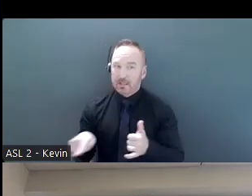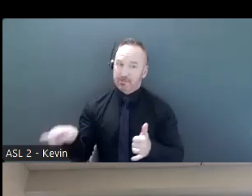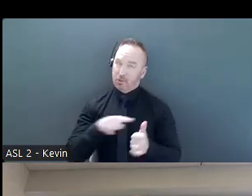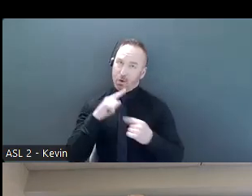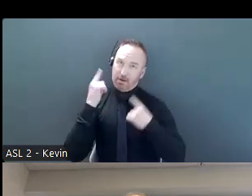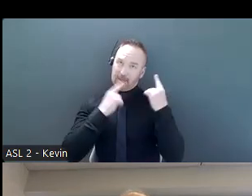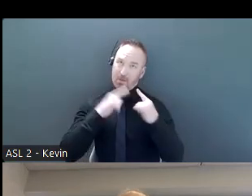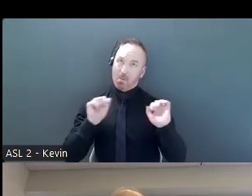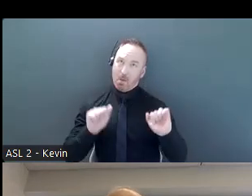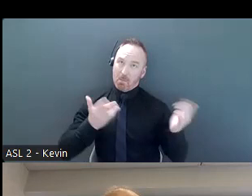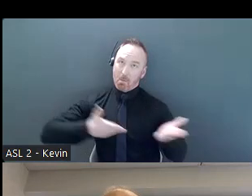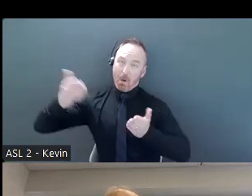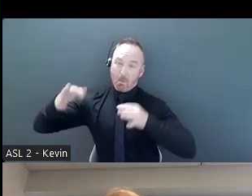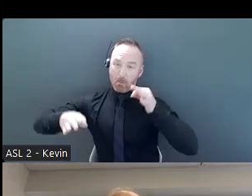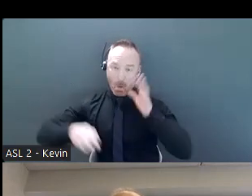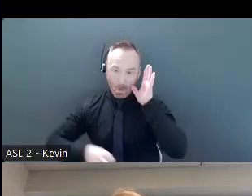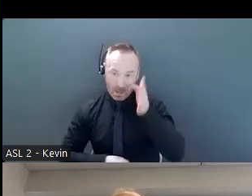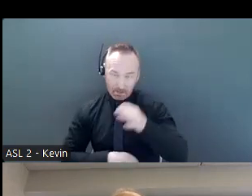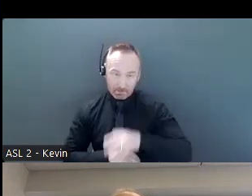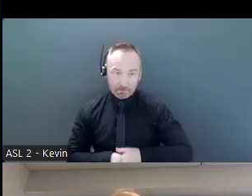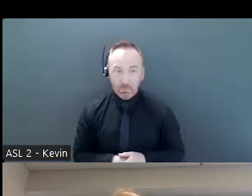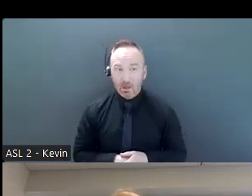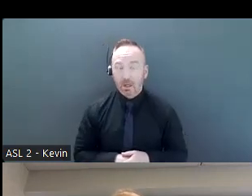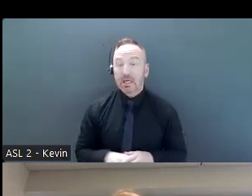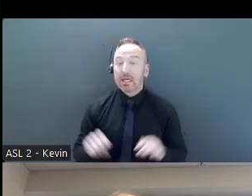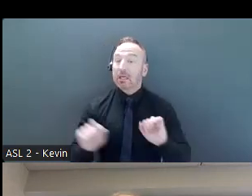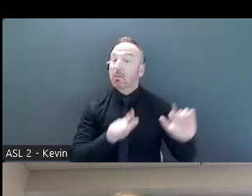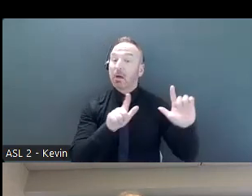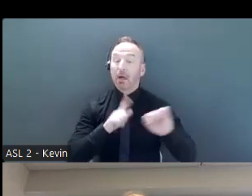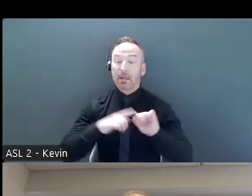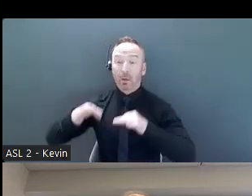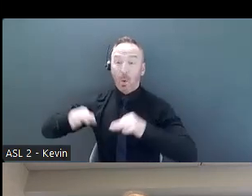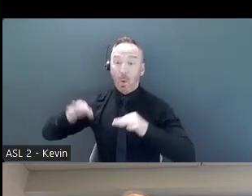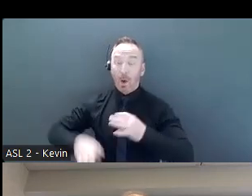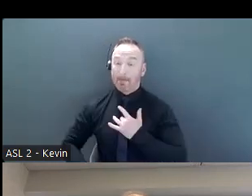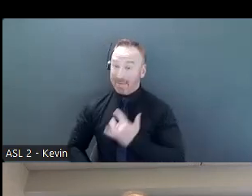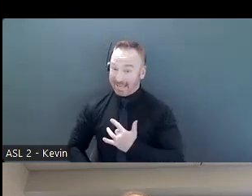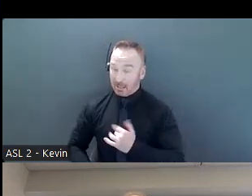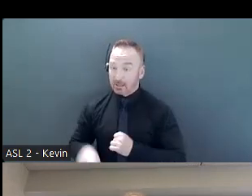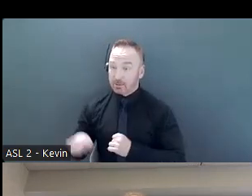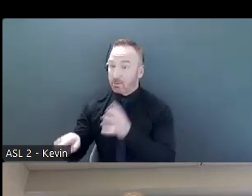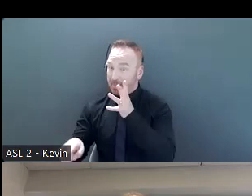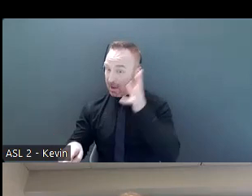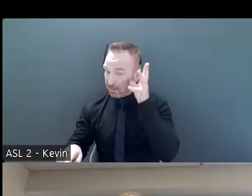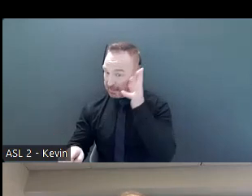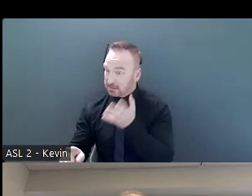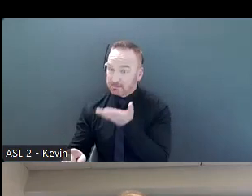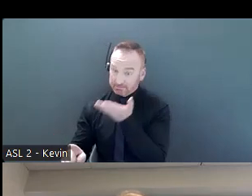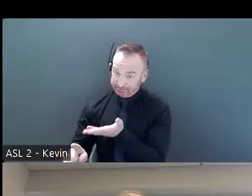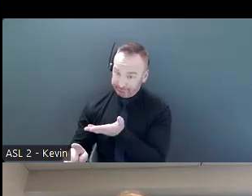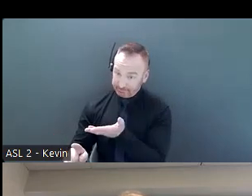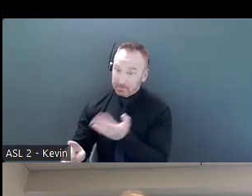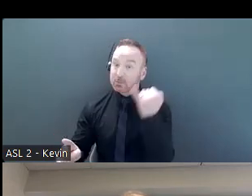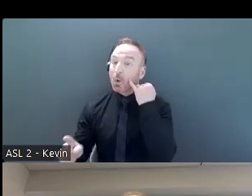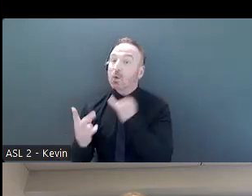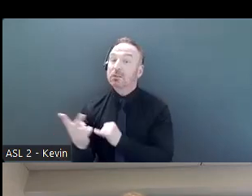Like I said before, courts will usually defer to parents unless the parent dies or one of the parents has